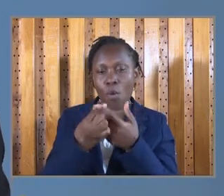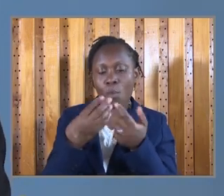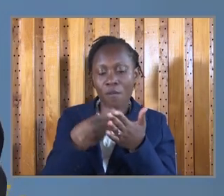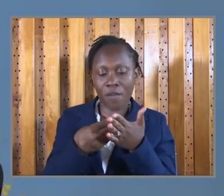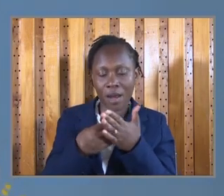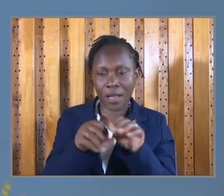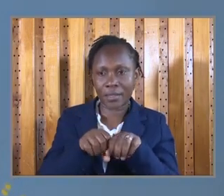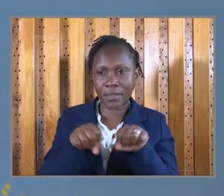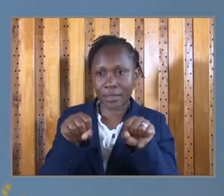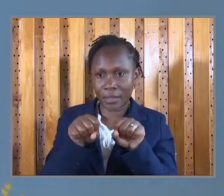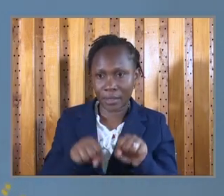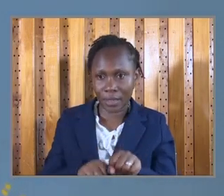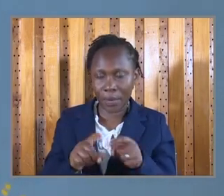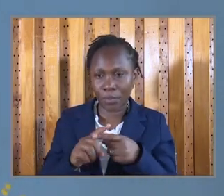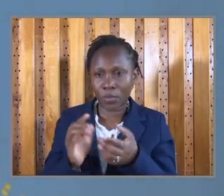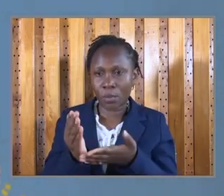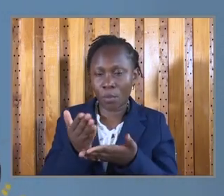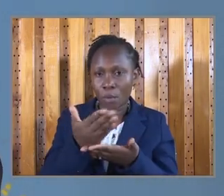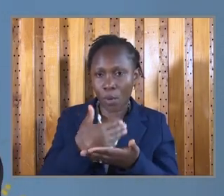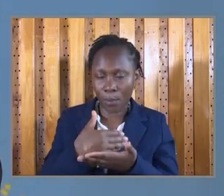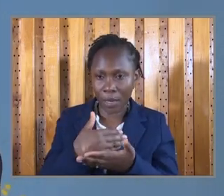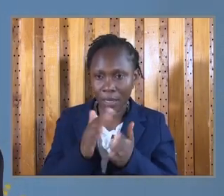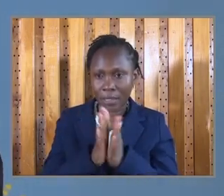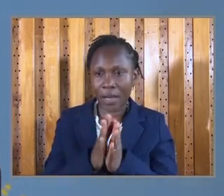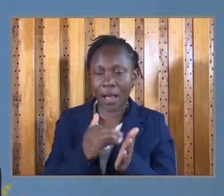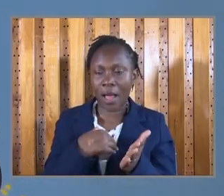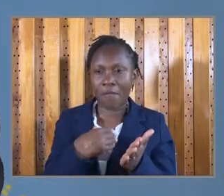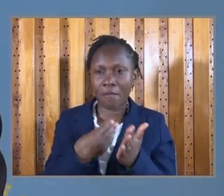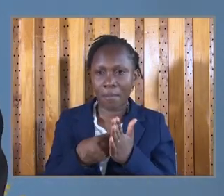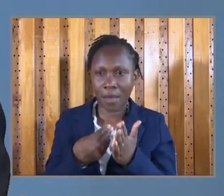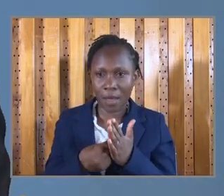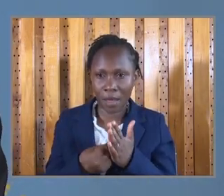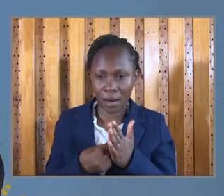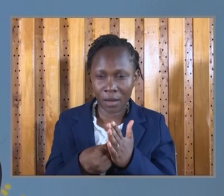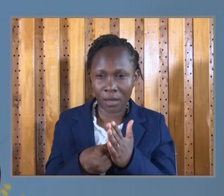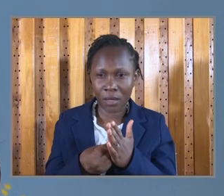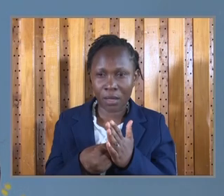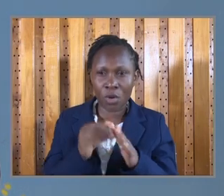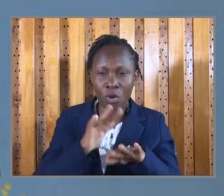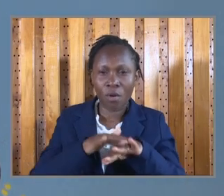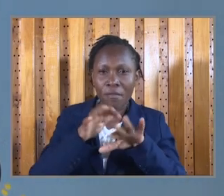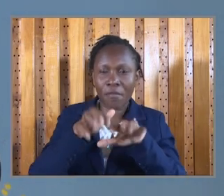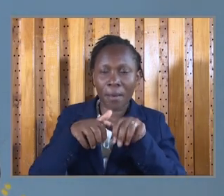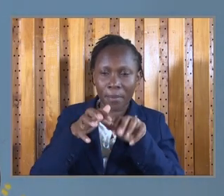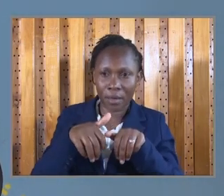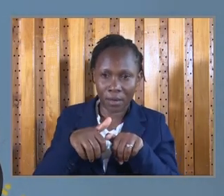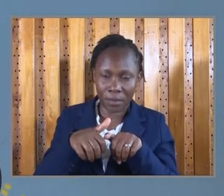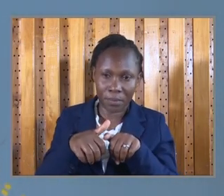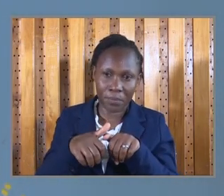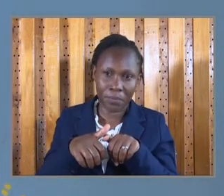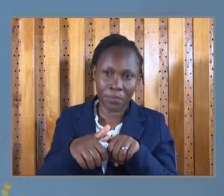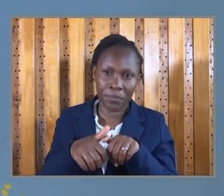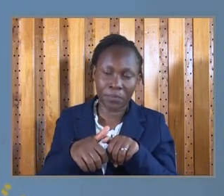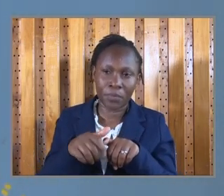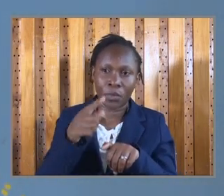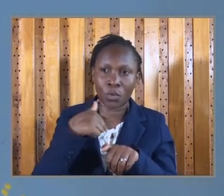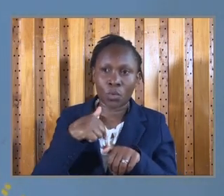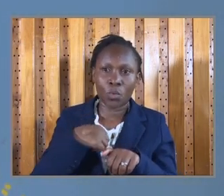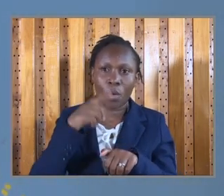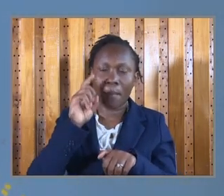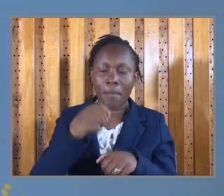not only public but also private money to complement to public funding. And we have to make